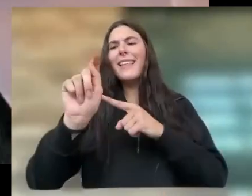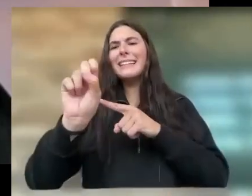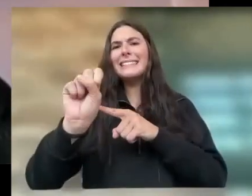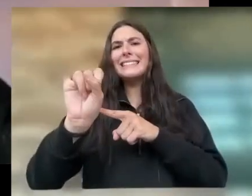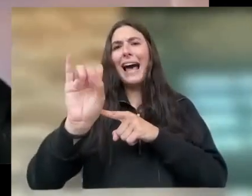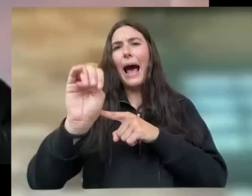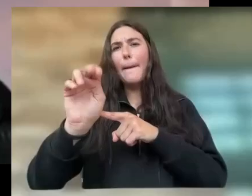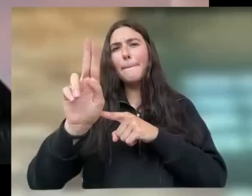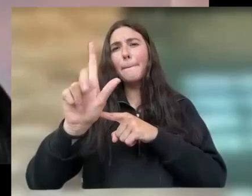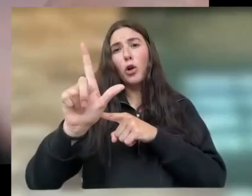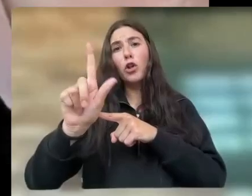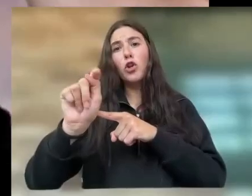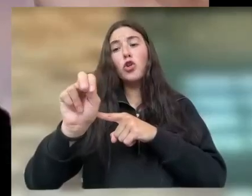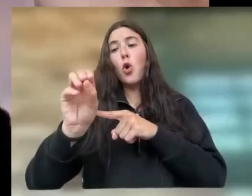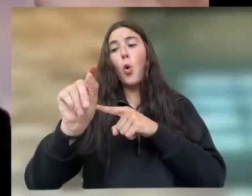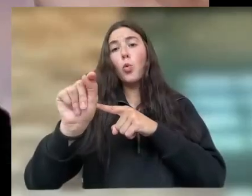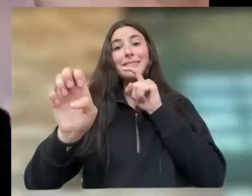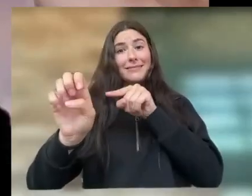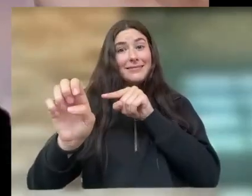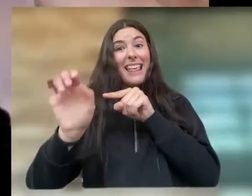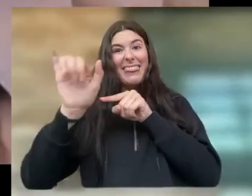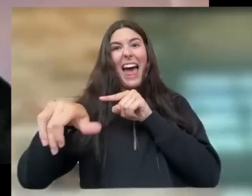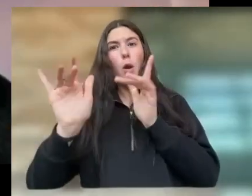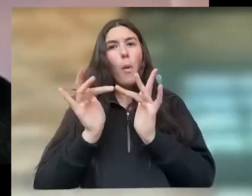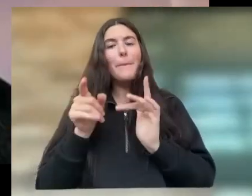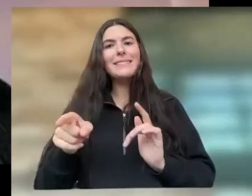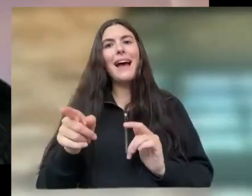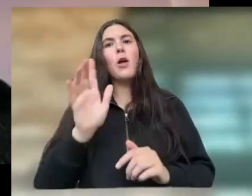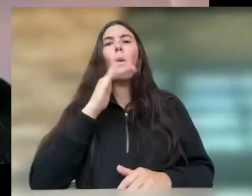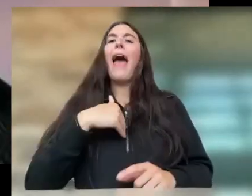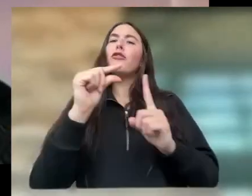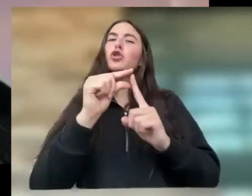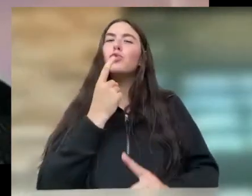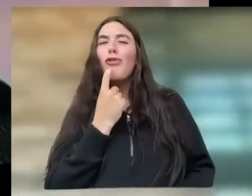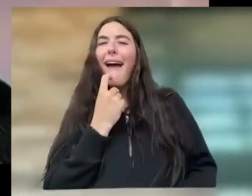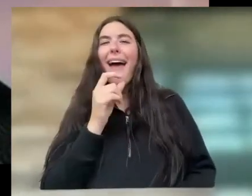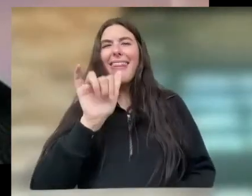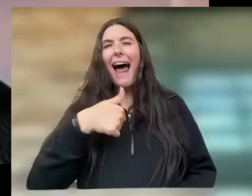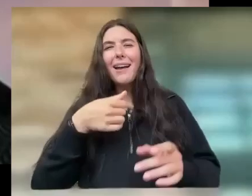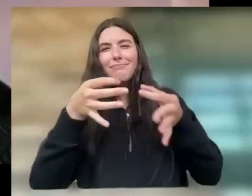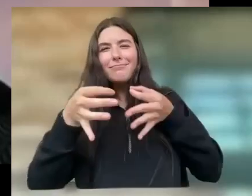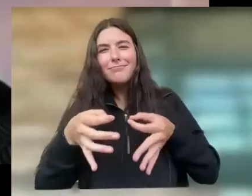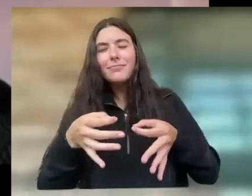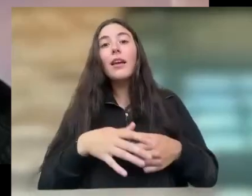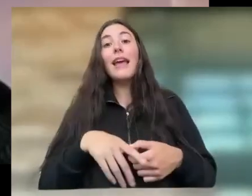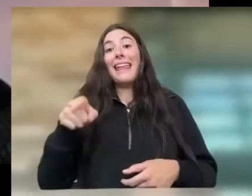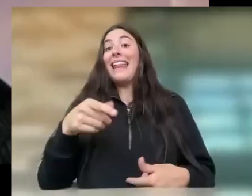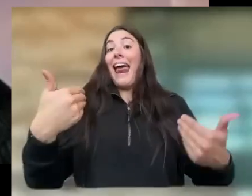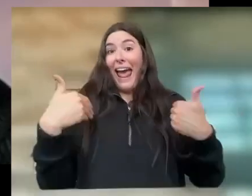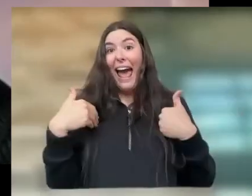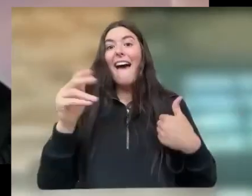transcription feature, where you have terms in red and all that. It has a consecutive note taking